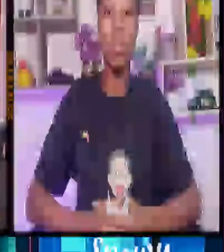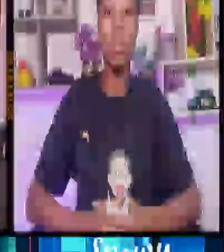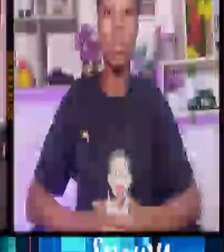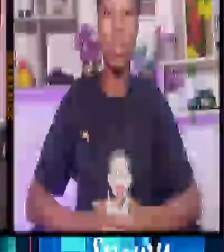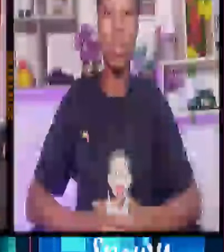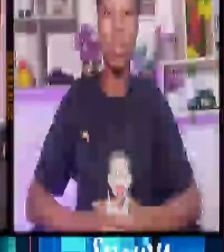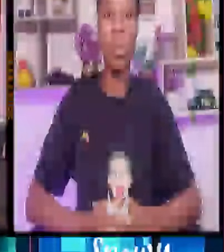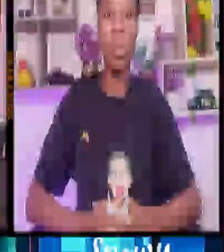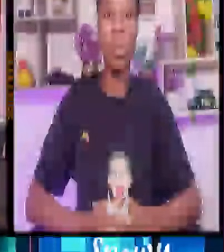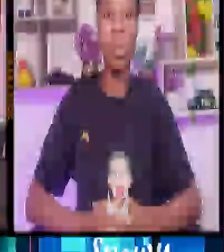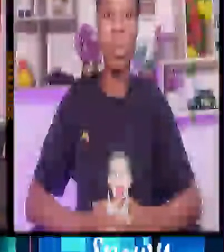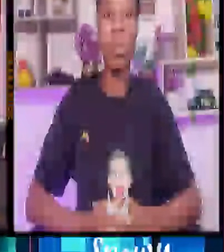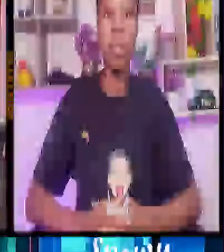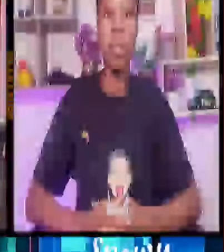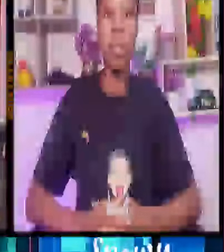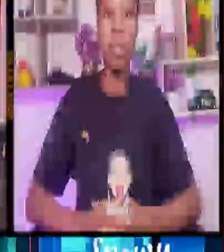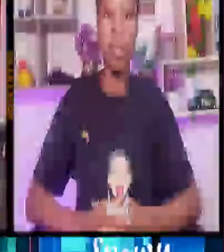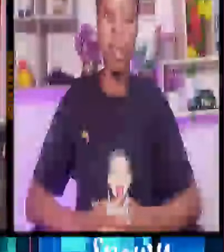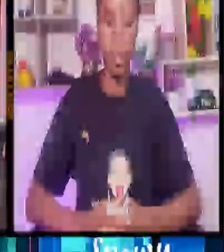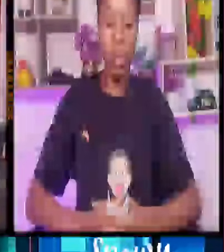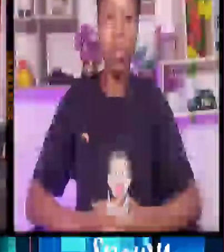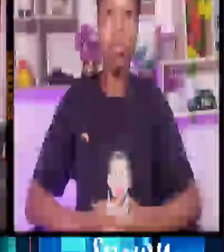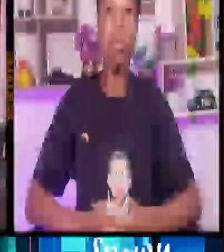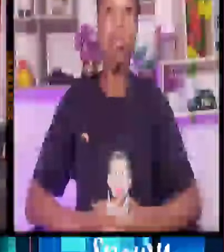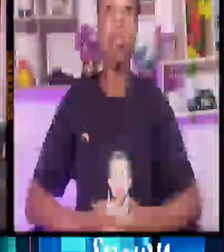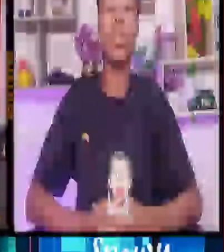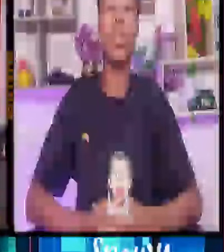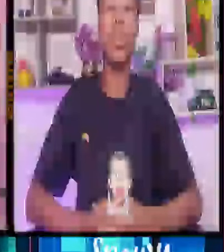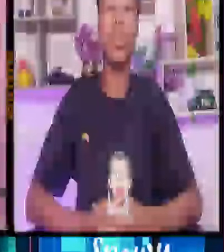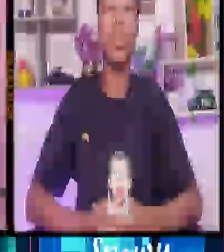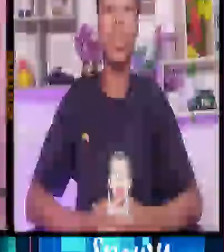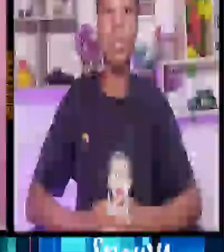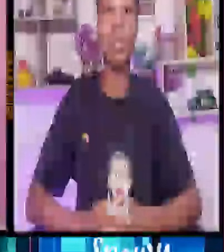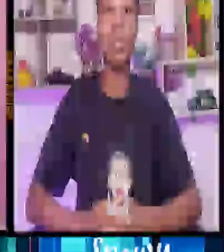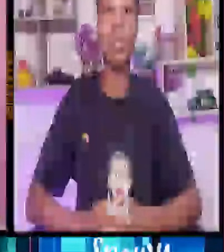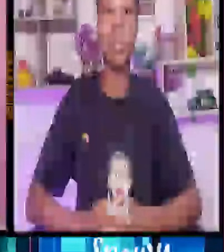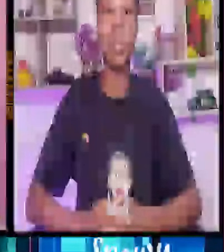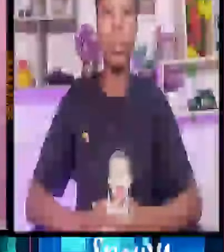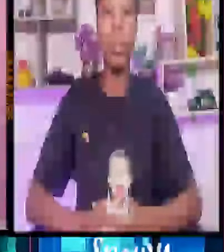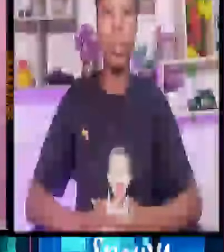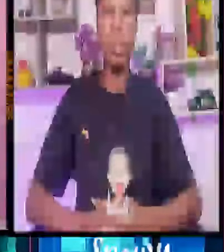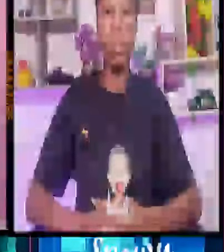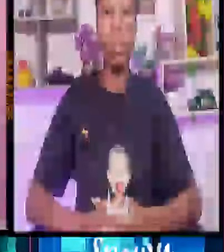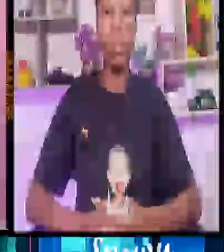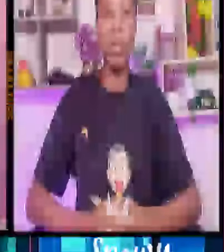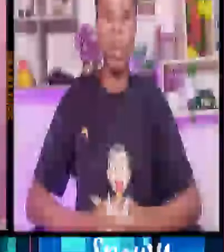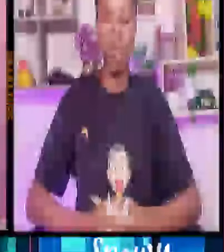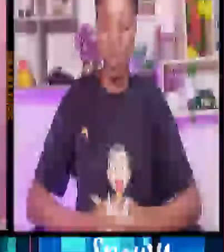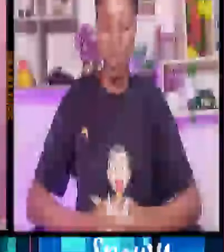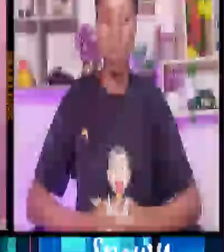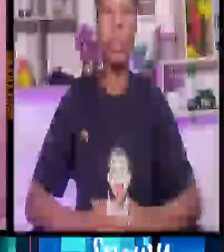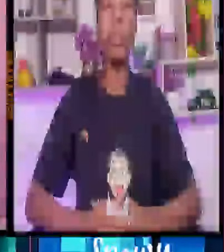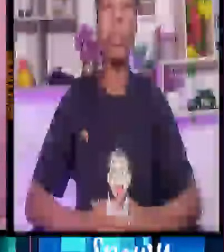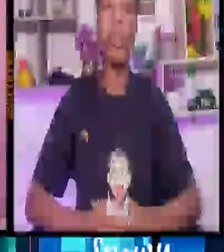spark a debate. Of course, and thank you for joining us today. But I want to end. I want to end on this note. The show has actually ended. If indeed,